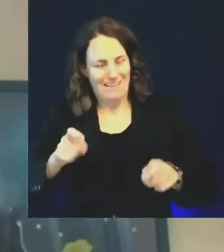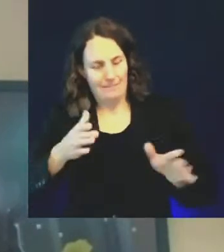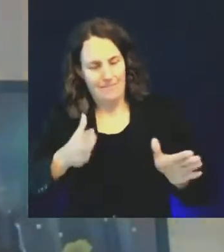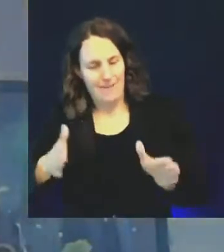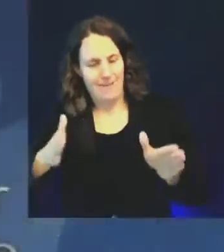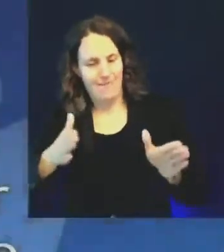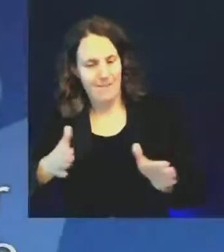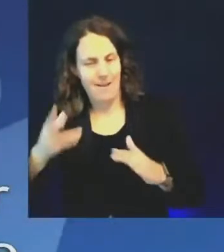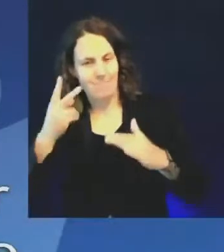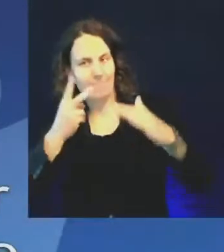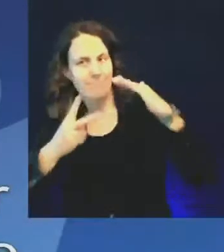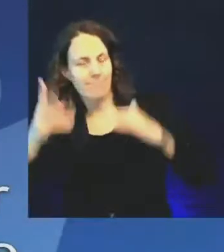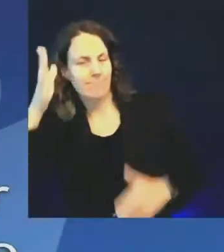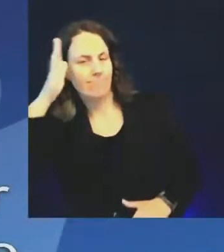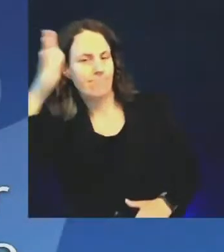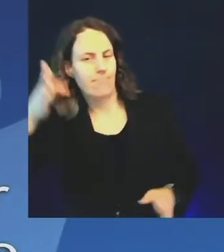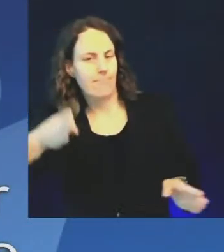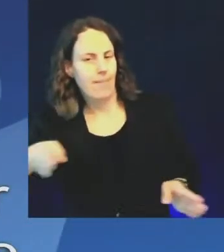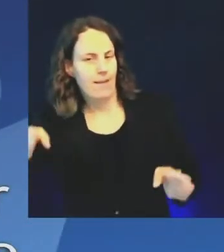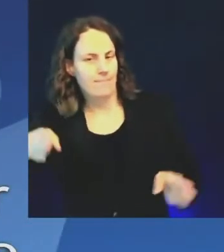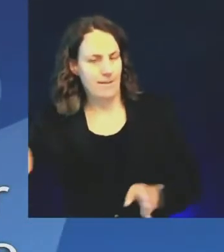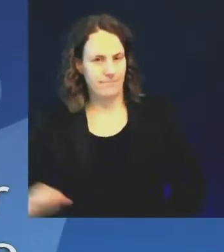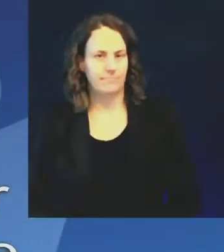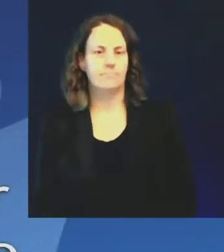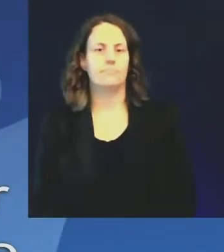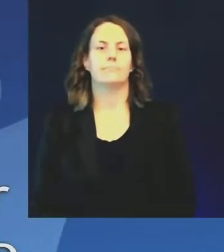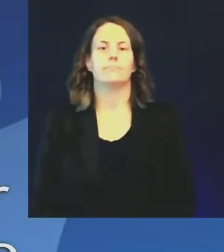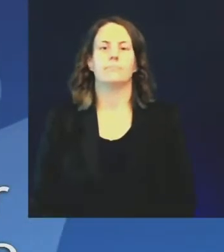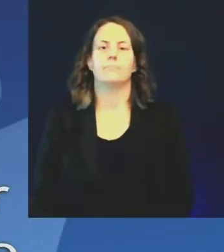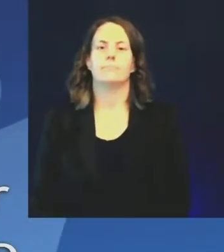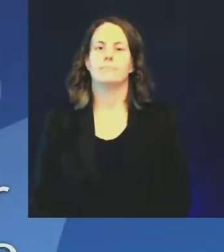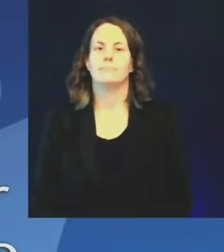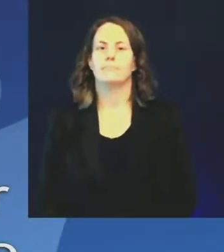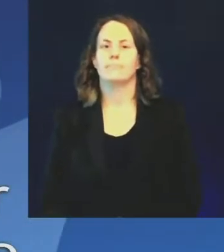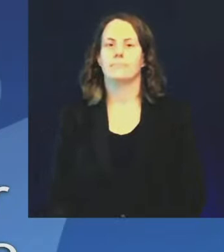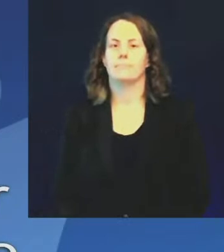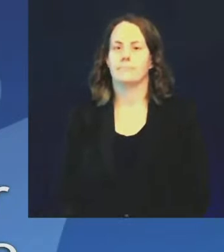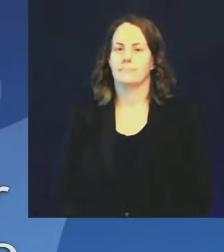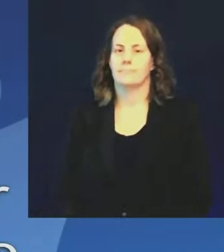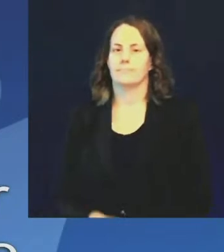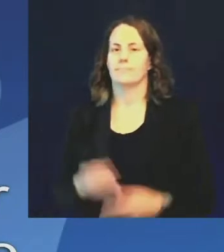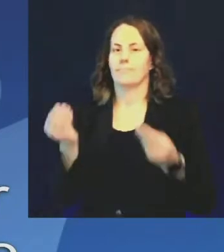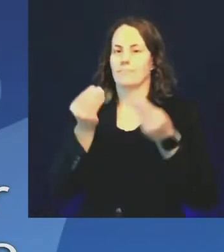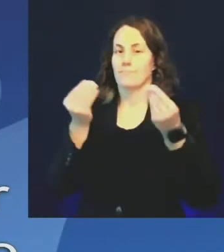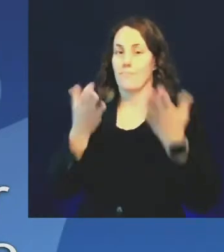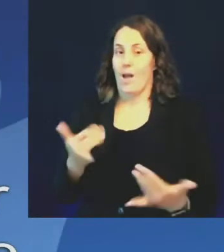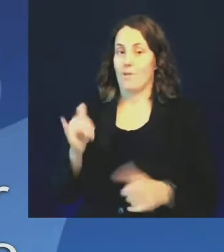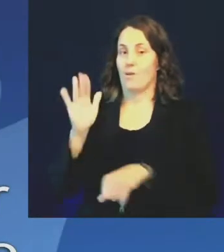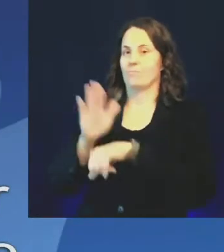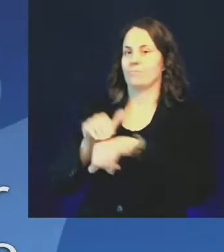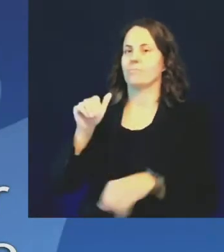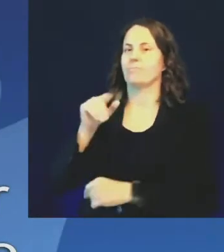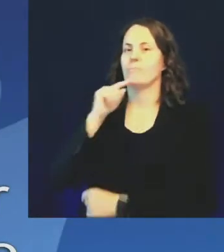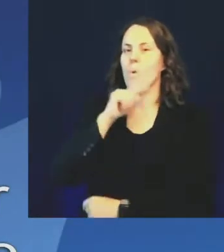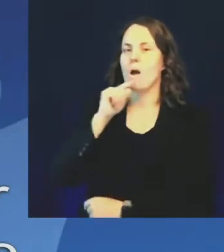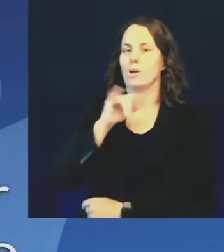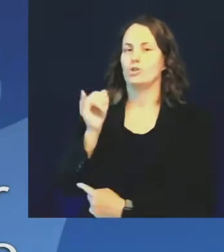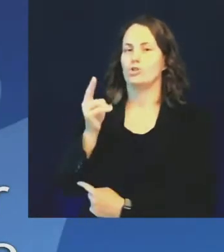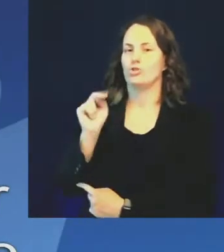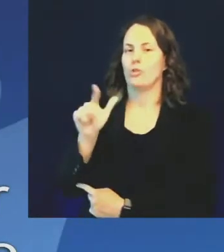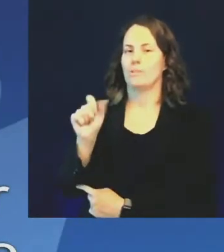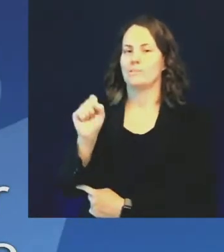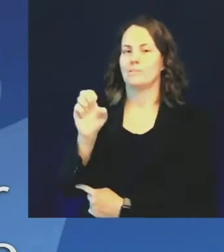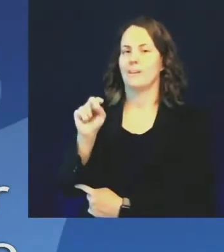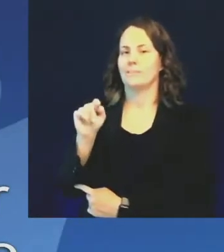Thank you for that. We go now to Sarah Volpenheim, Milwaukee Journal Sentinel. Sarah at Milwaukee Journal Sentinel.